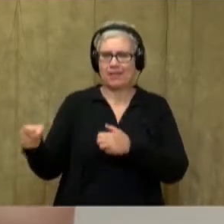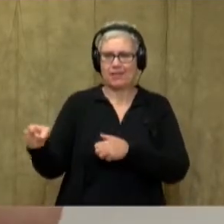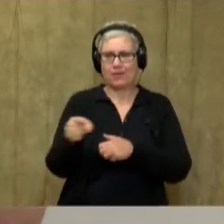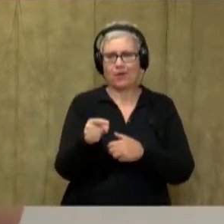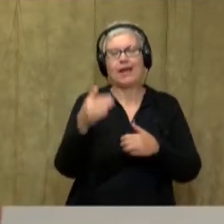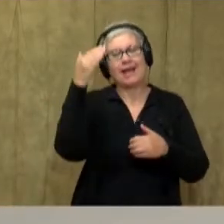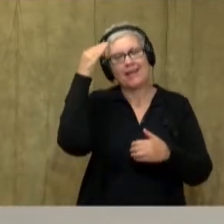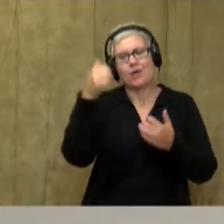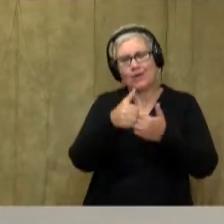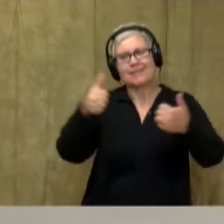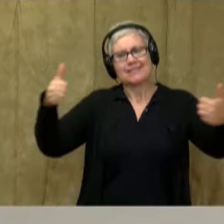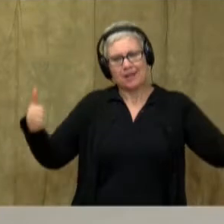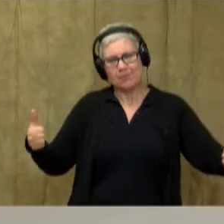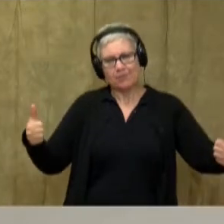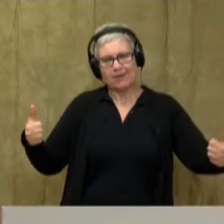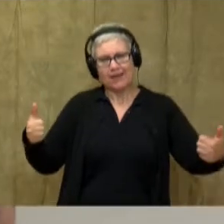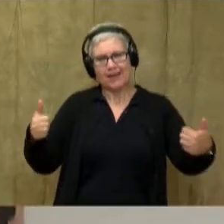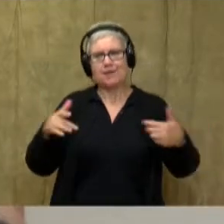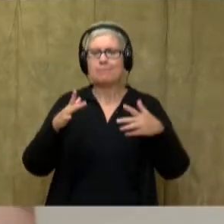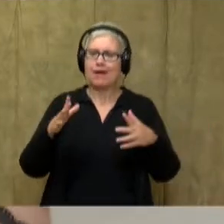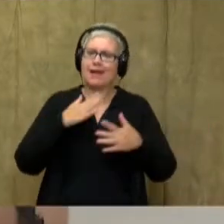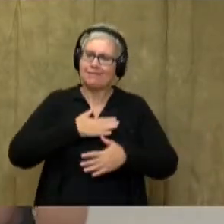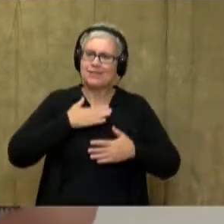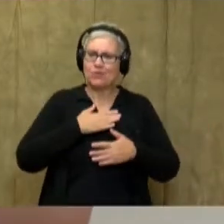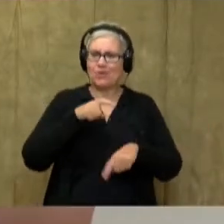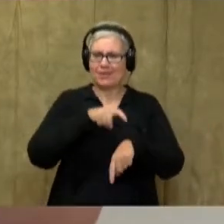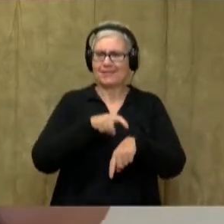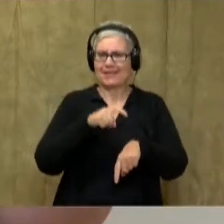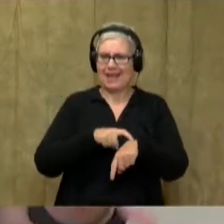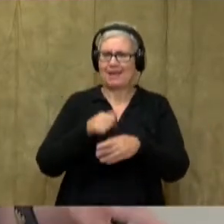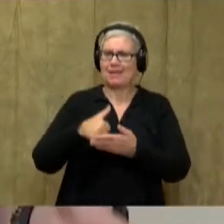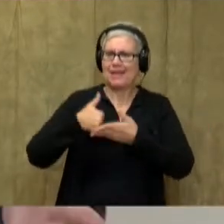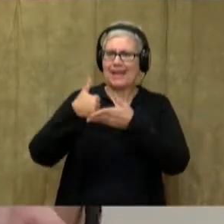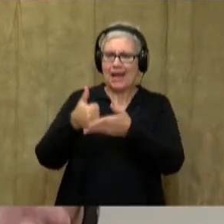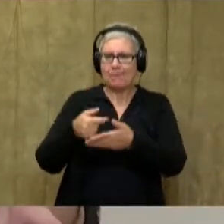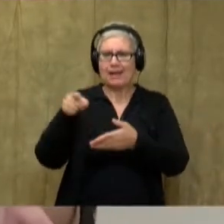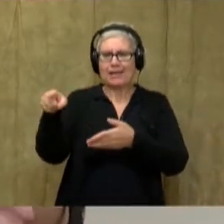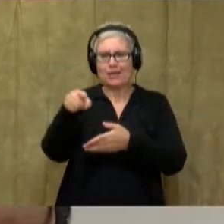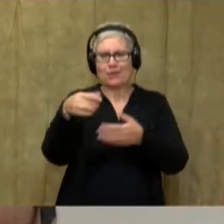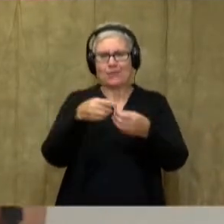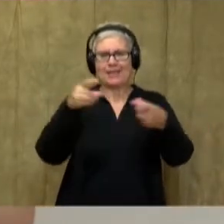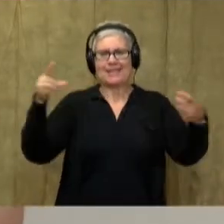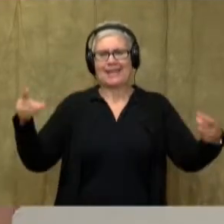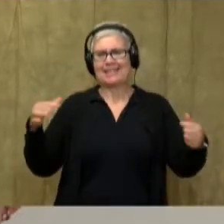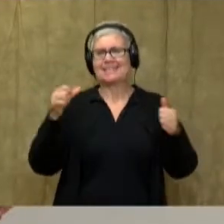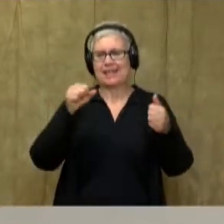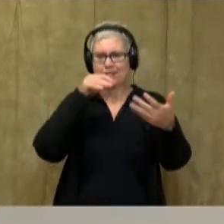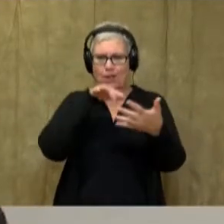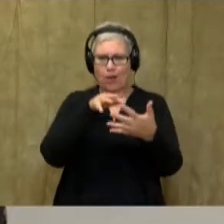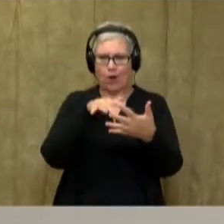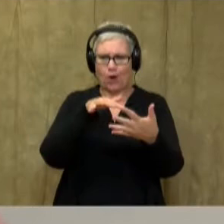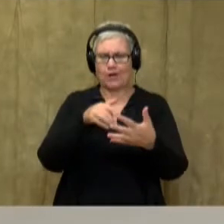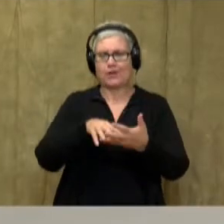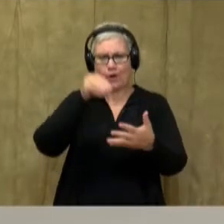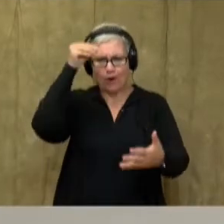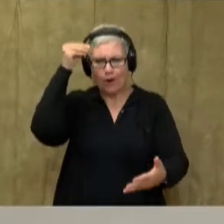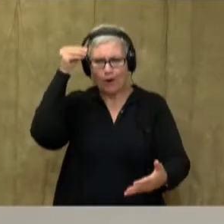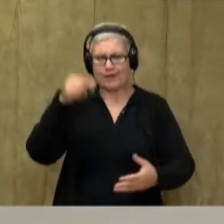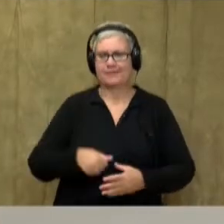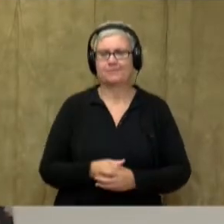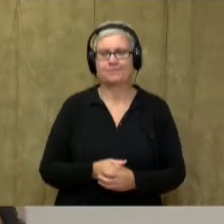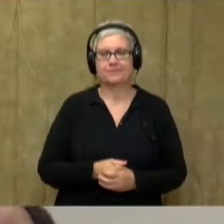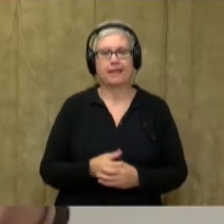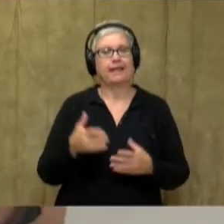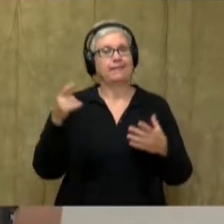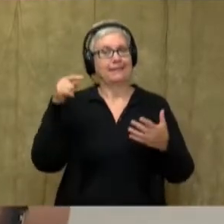I've enjoyed having this time together and helping you through this distance learning time. So this week is our last week. I know